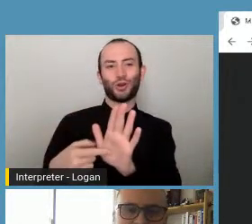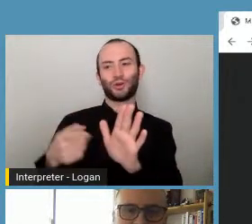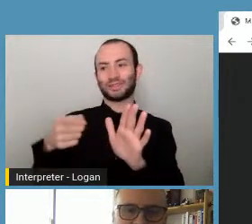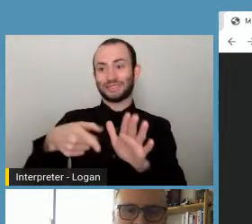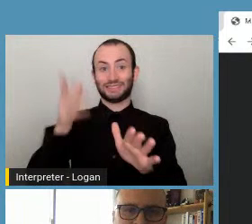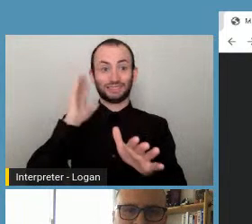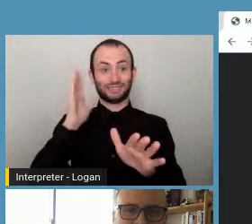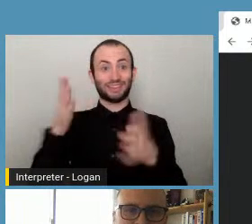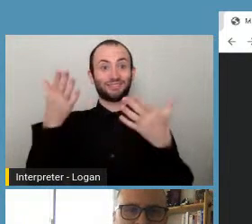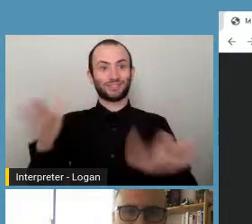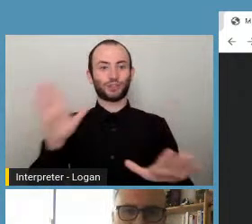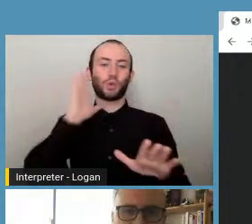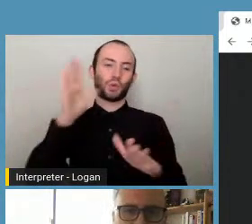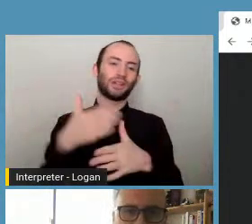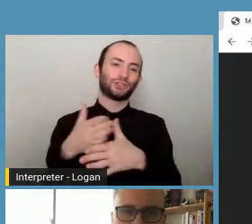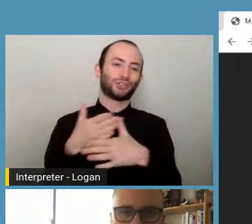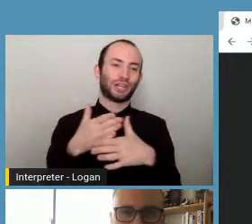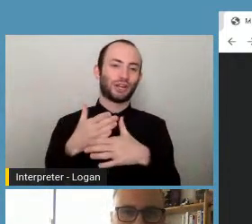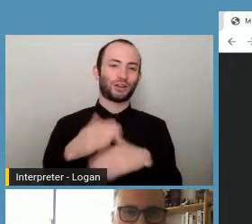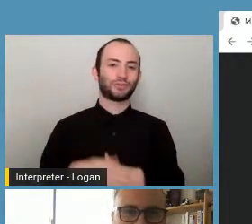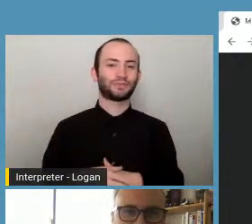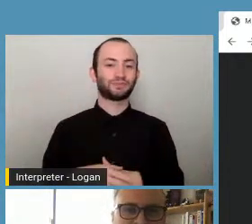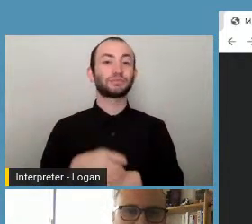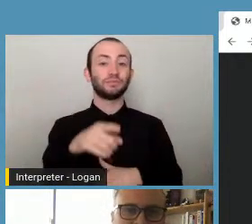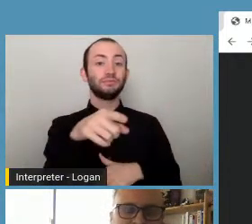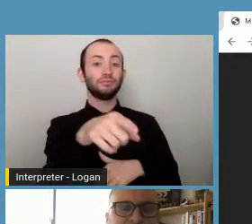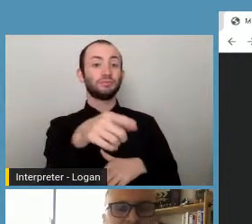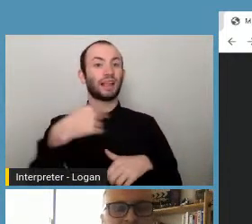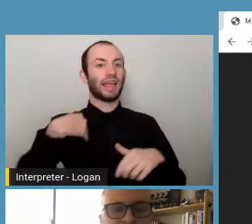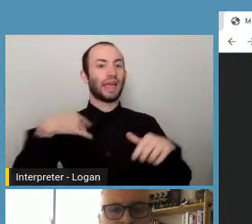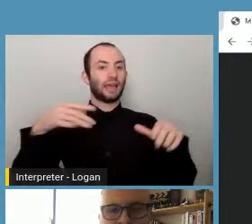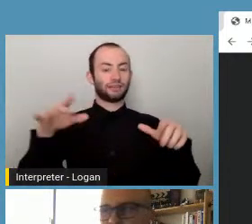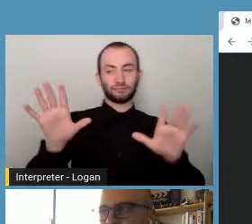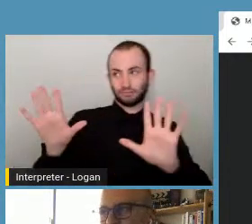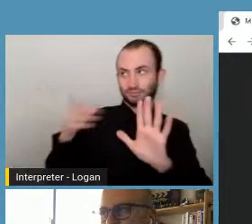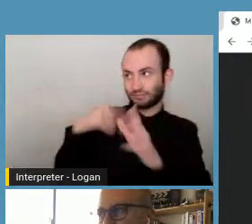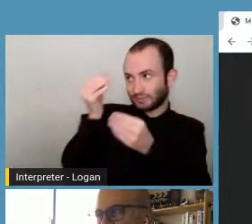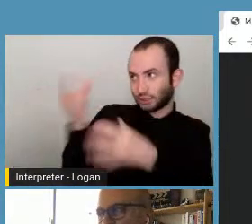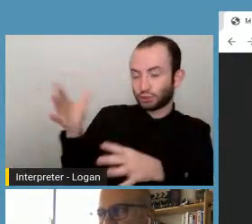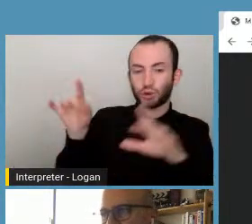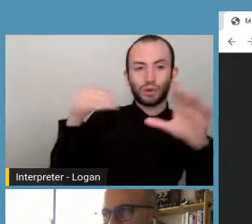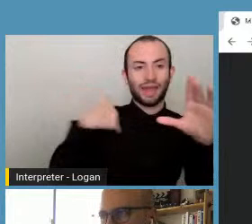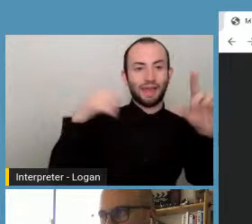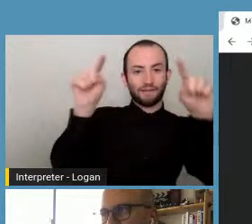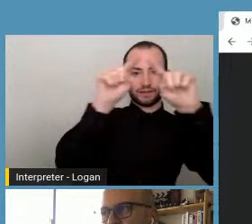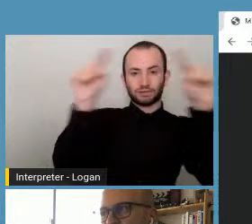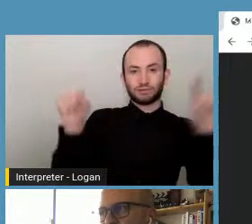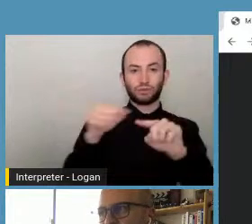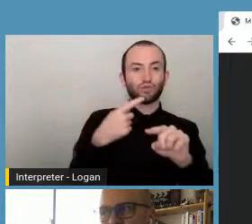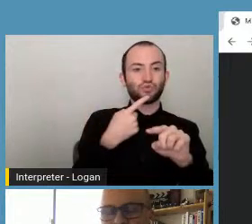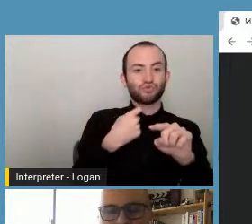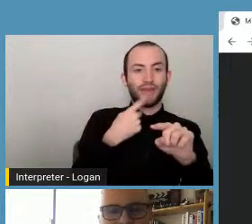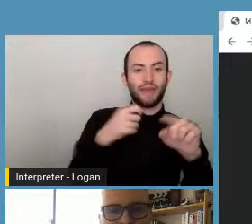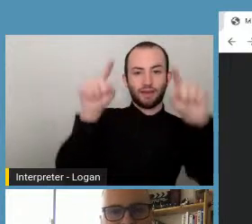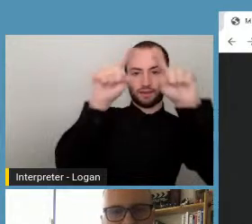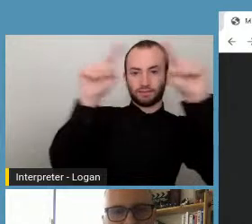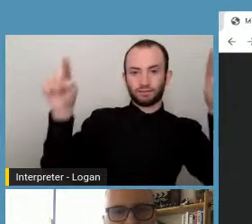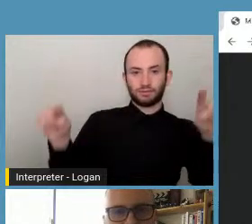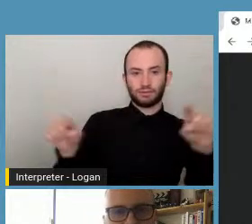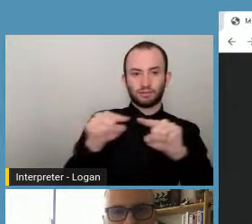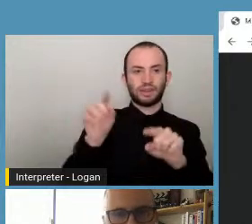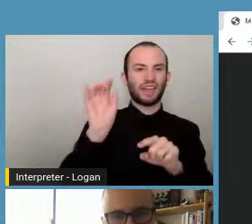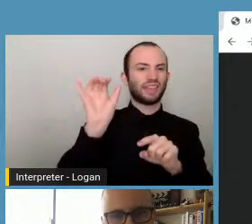highlight is visible on screen right now, or around the title of the page. Yeah, fantastic. That's the red box that is around the title of